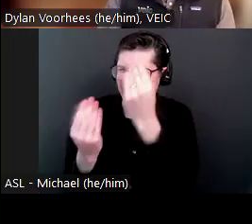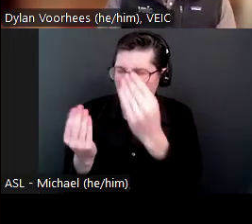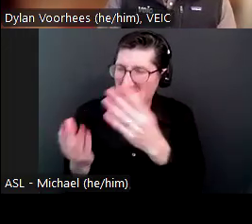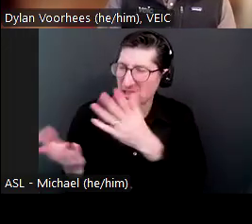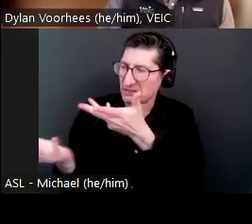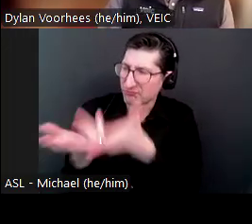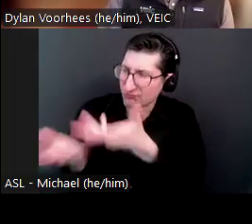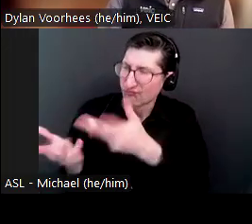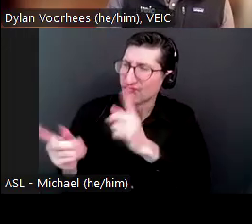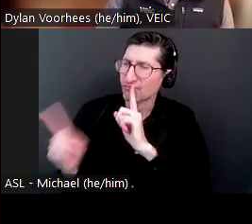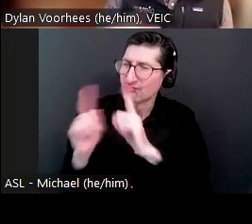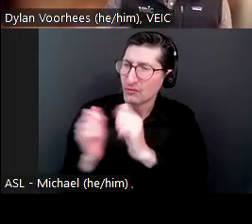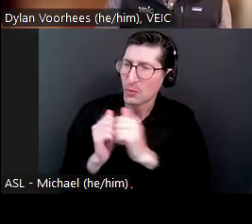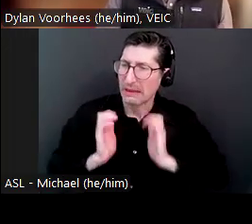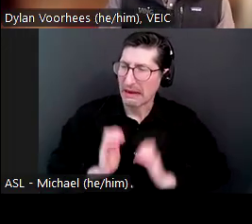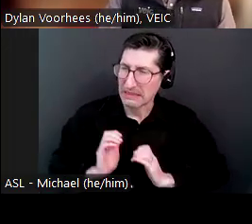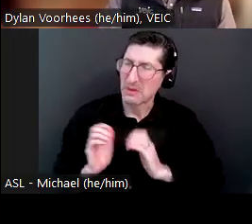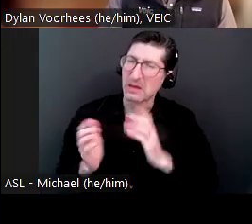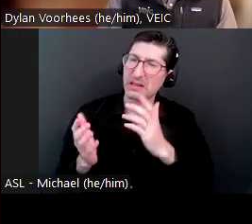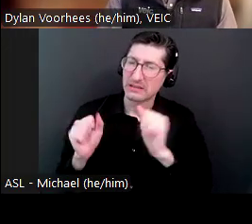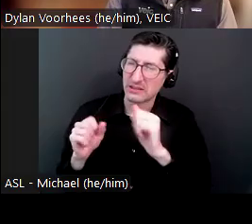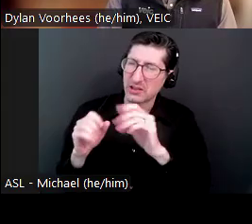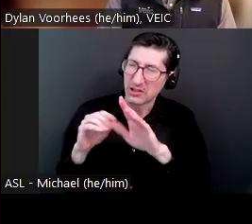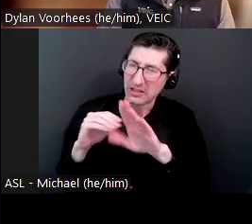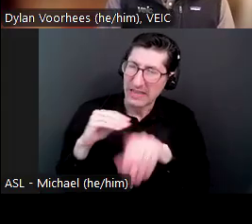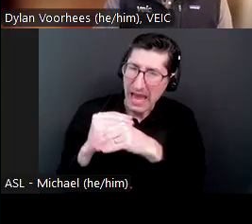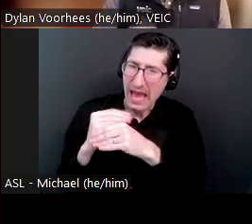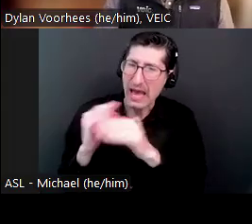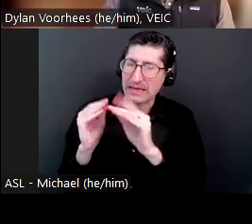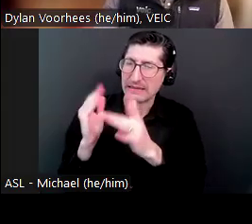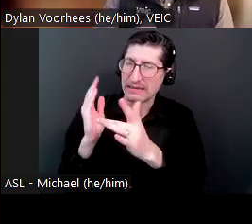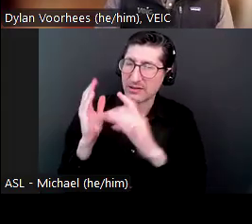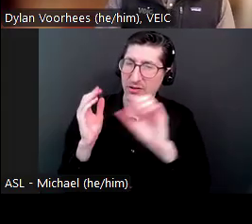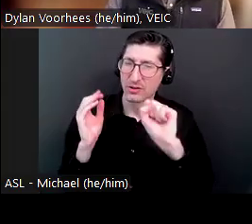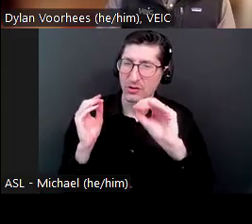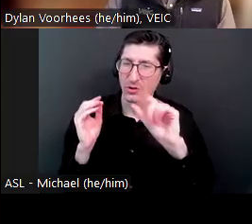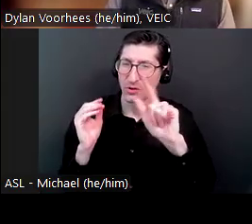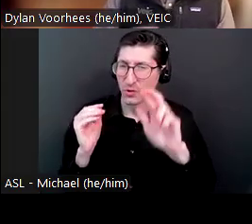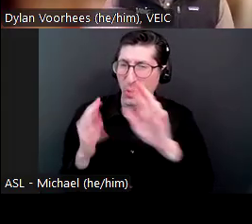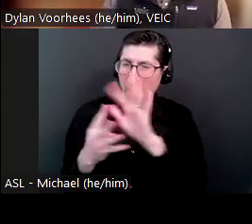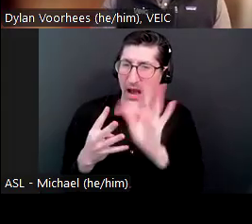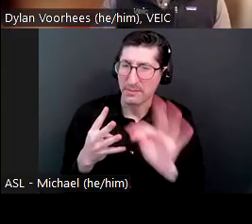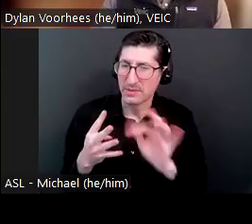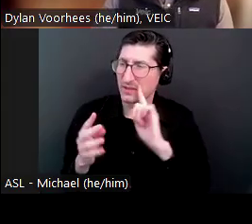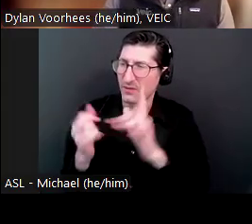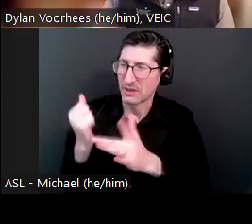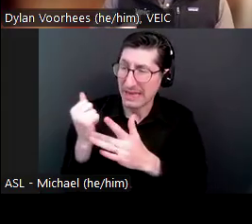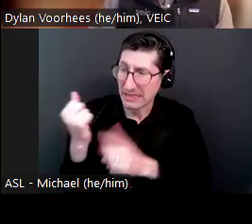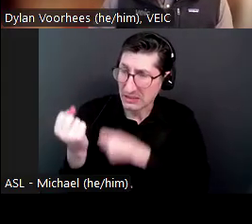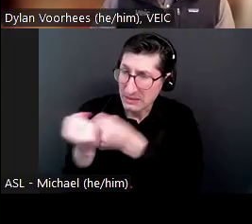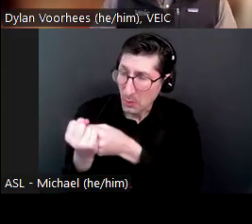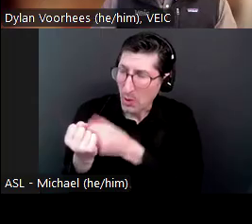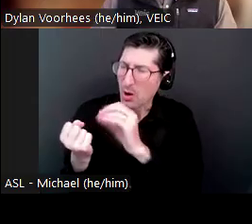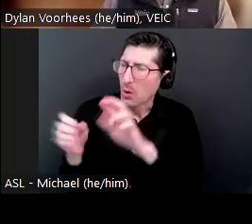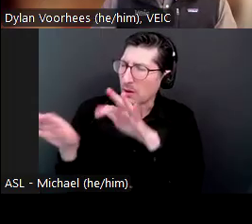incorporating solar options into the technical support given to customers, or helping the customers determine what they're eligible for and helping